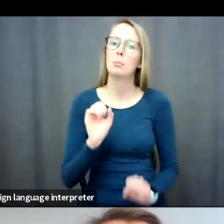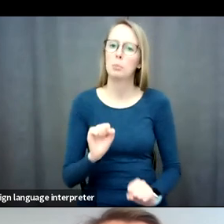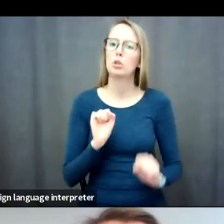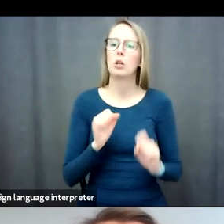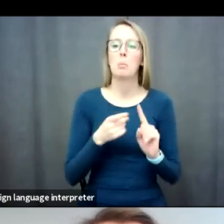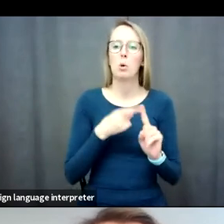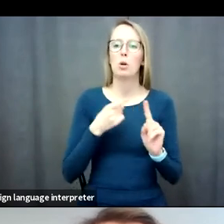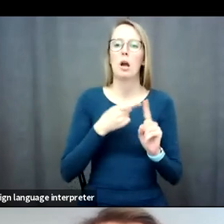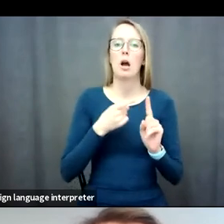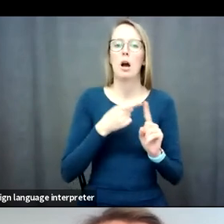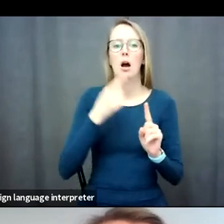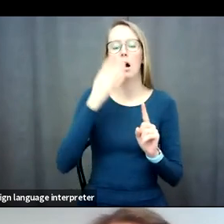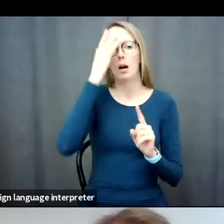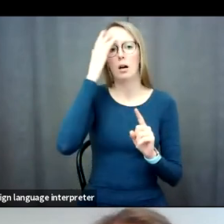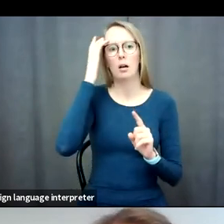overall